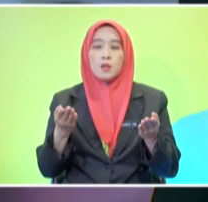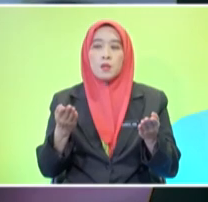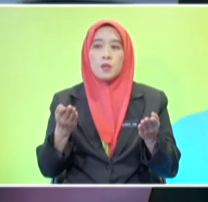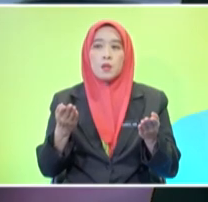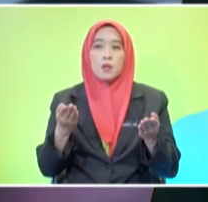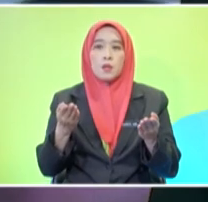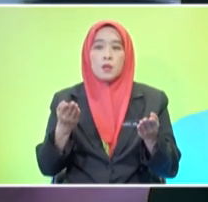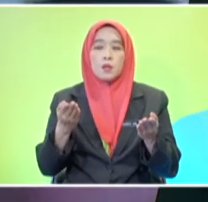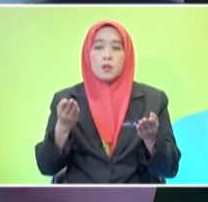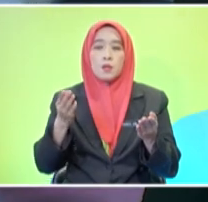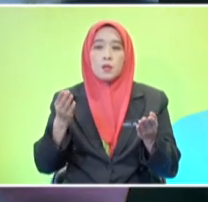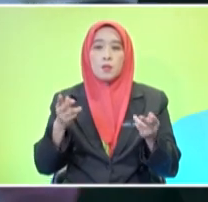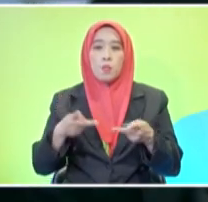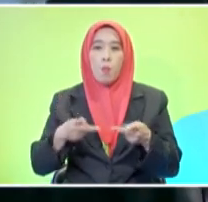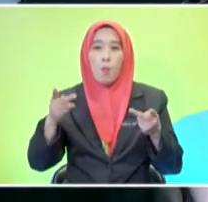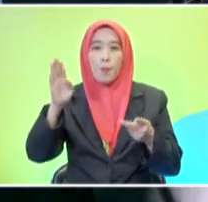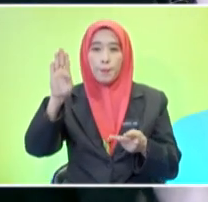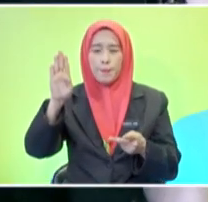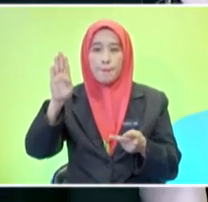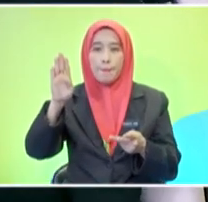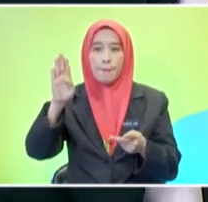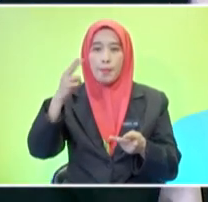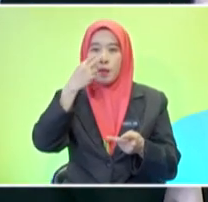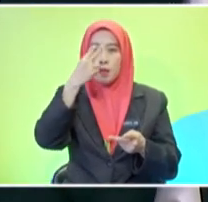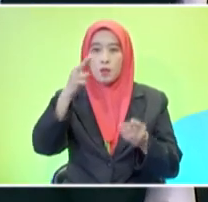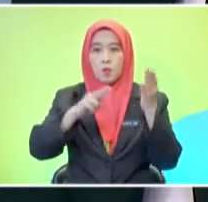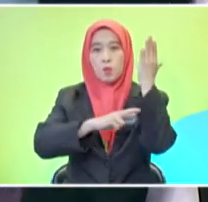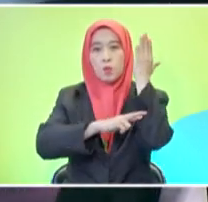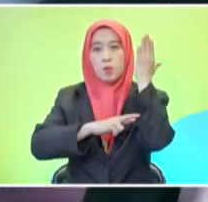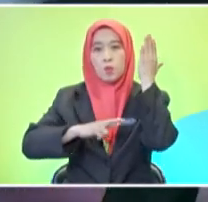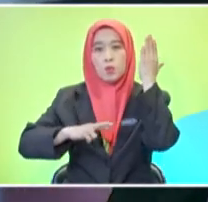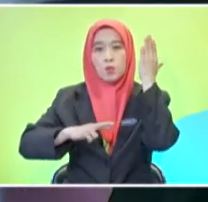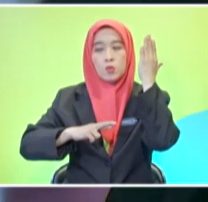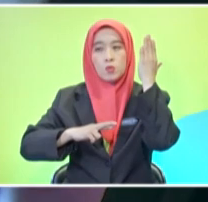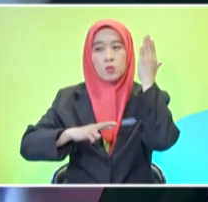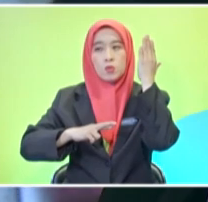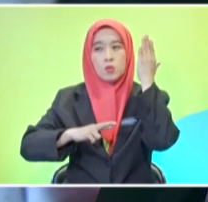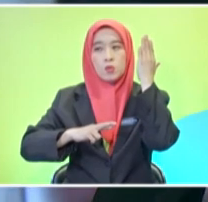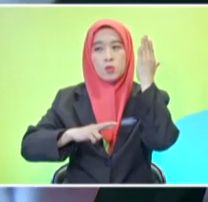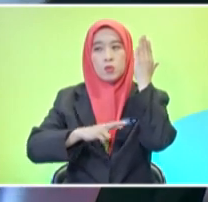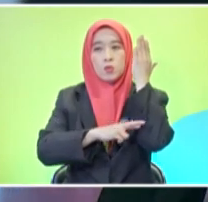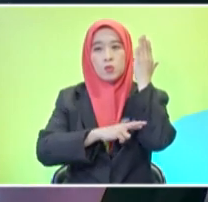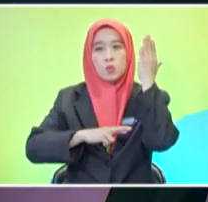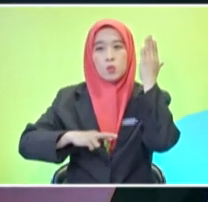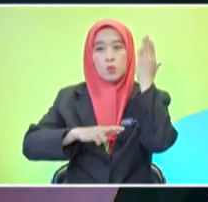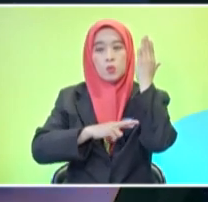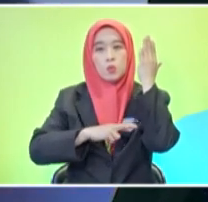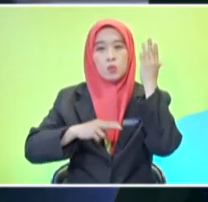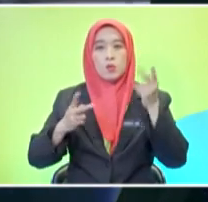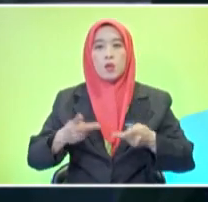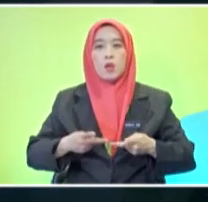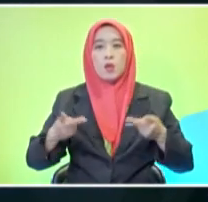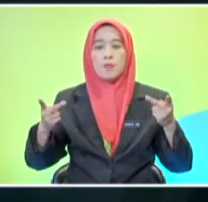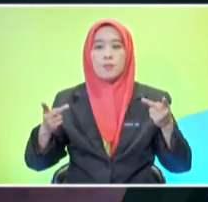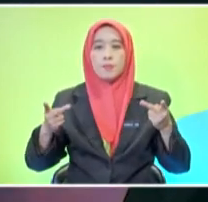which has 10 seedlings, right? Yes, so look at the roots. So Shafika, so can you tell which one has